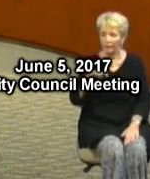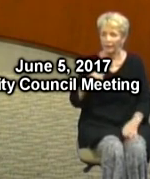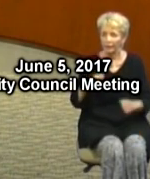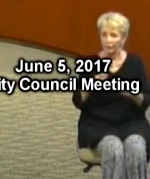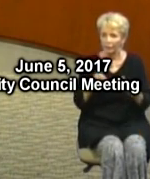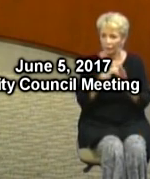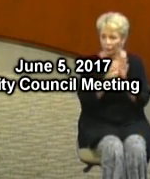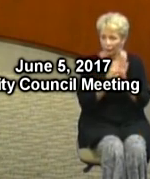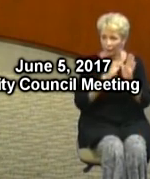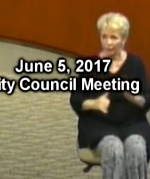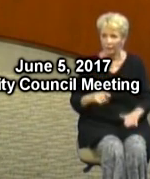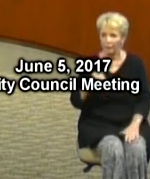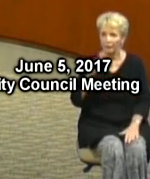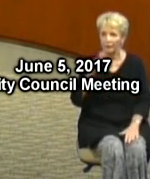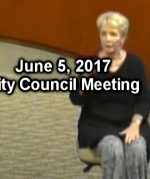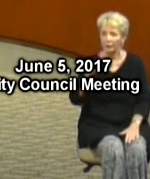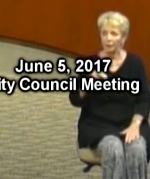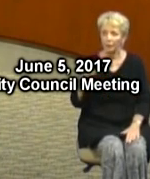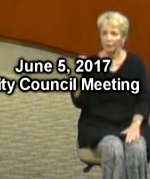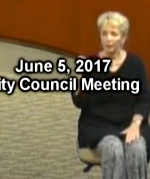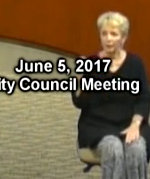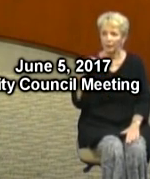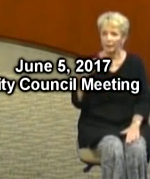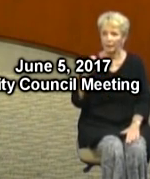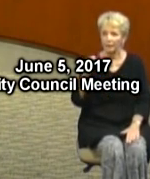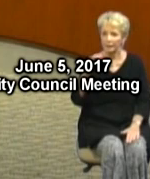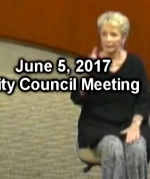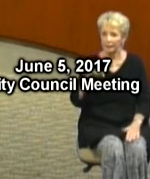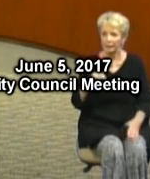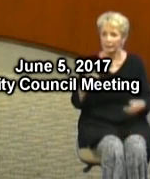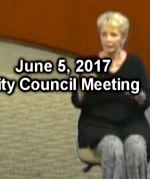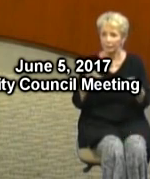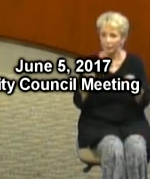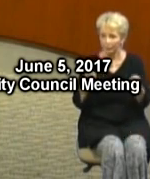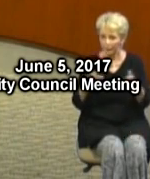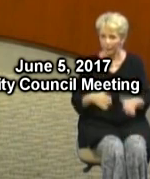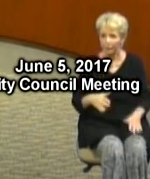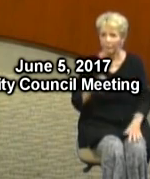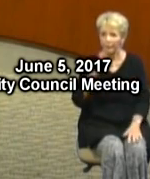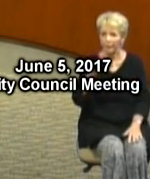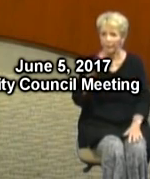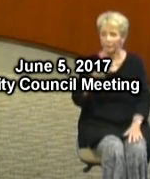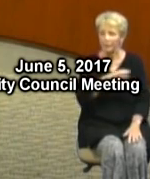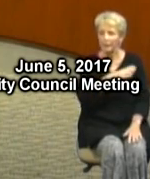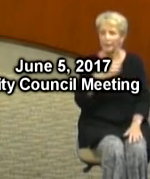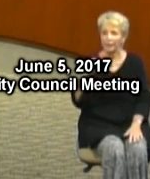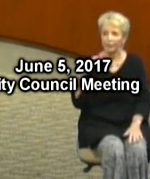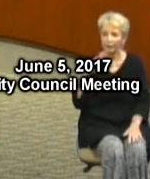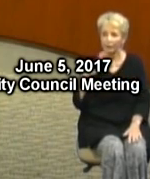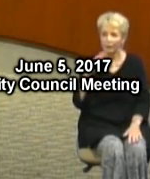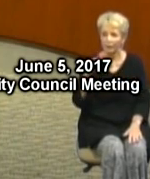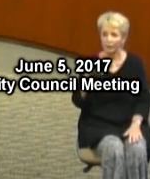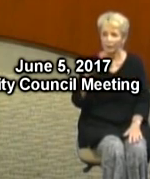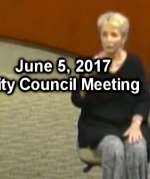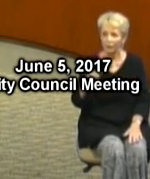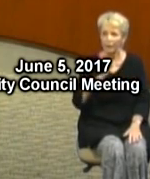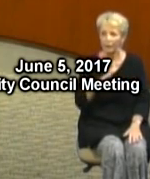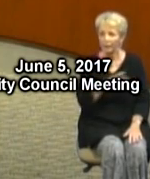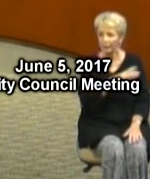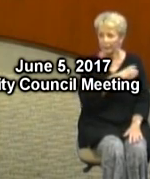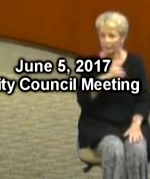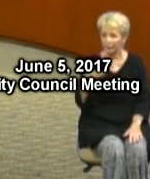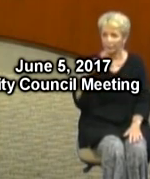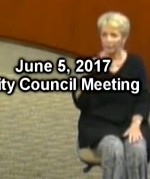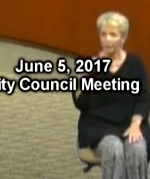attorney. I'm Ronnie Thompson, the mayor. Sally Sandy, our city manager, Sidney Simmons, our councilman, John Cantrell, Mayor